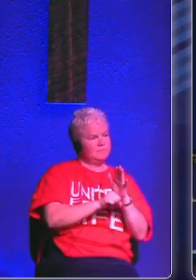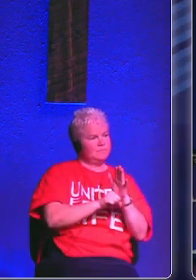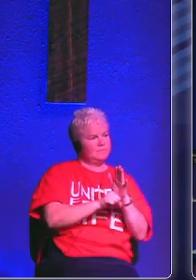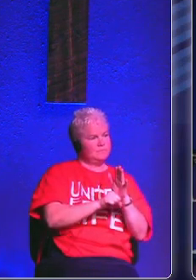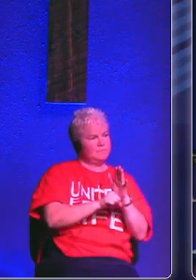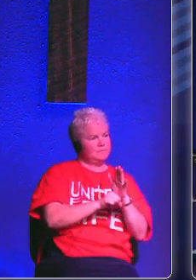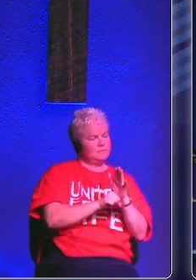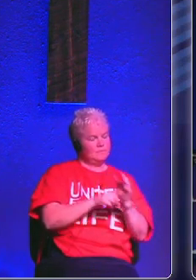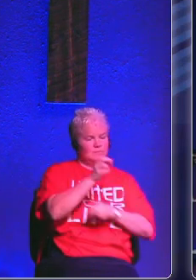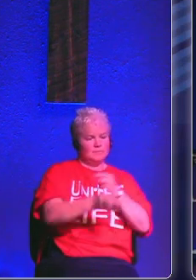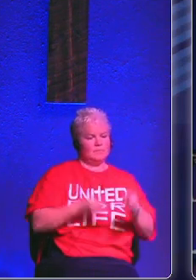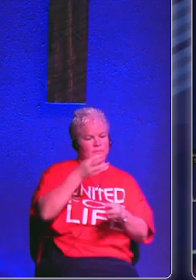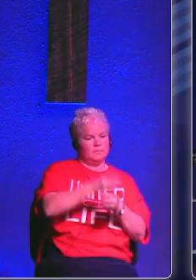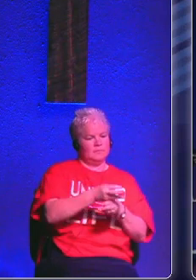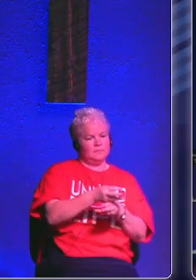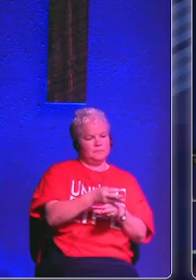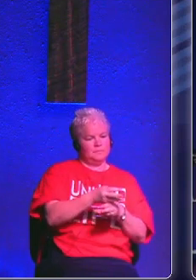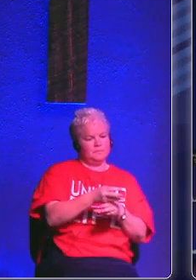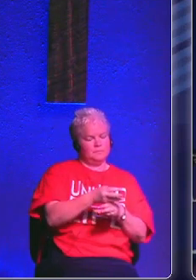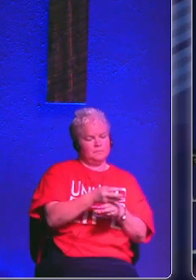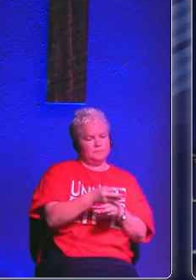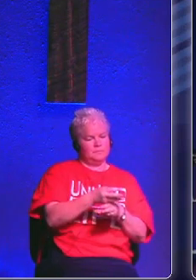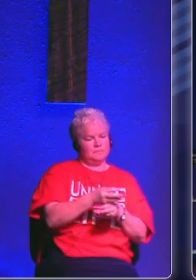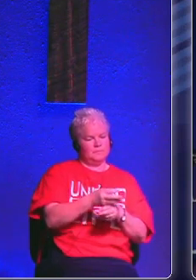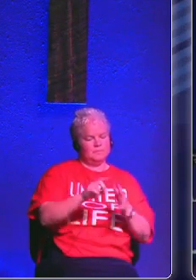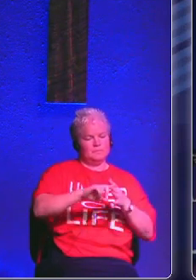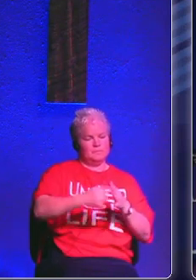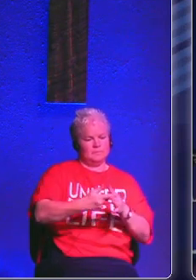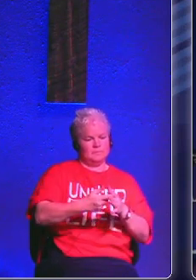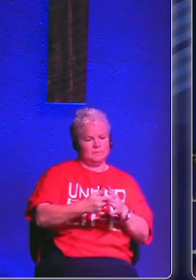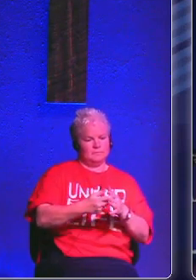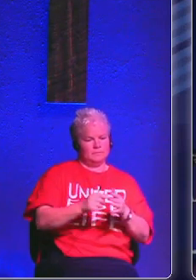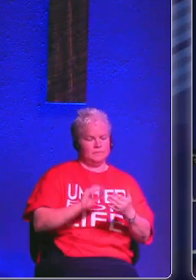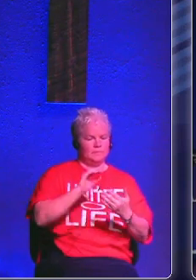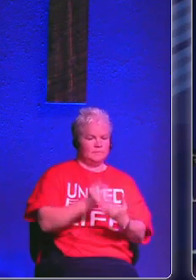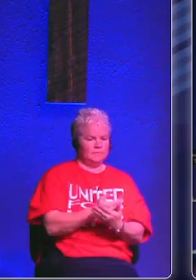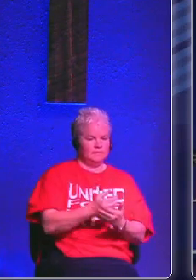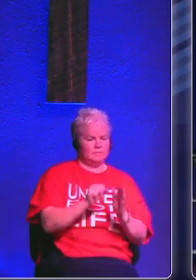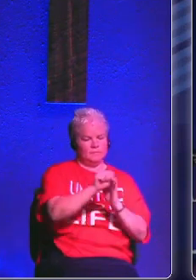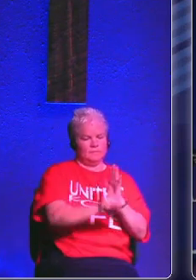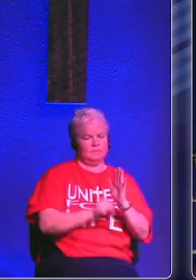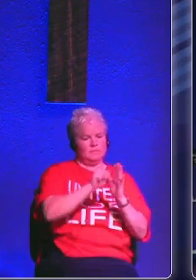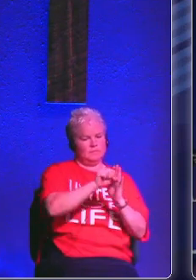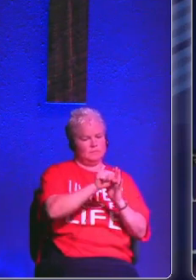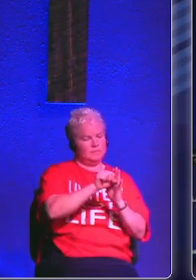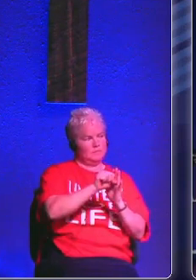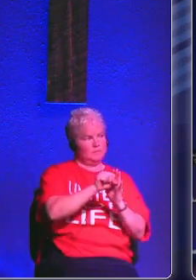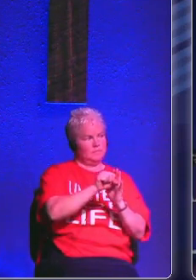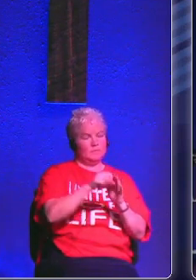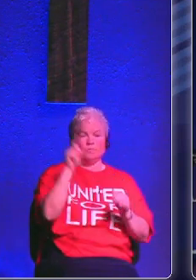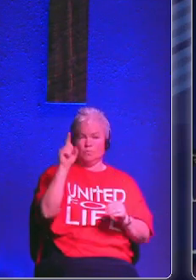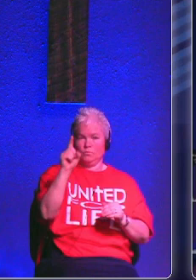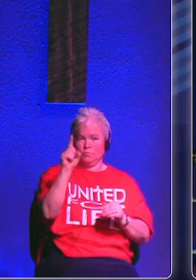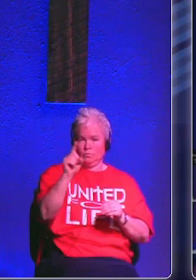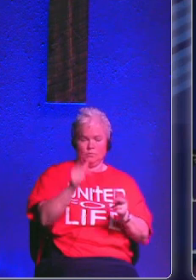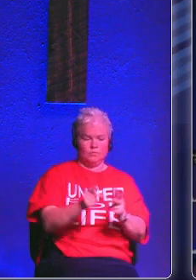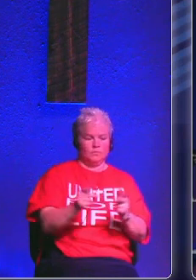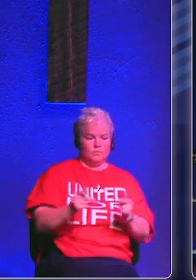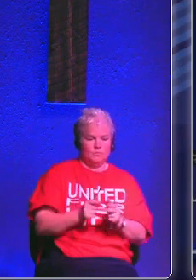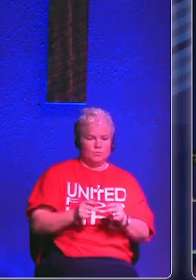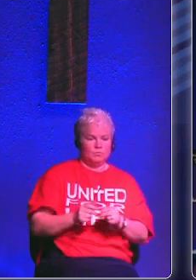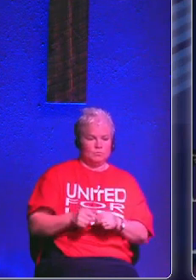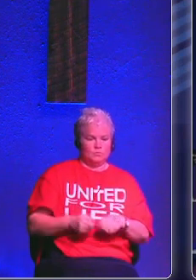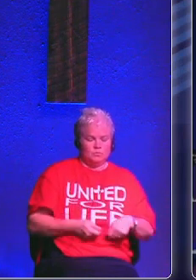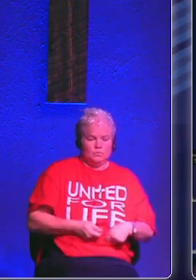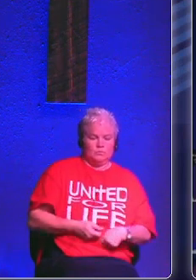this was the tournament after the world tournament. Right, so it was the beginning of the new season, and Levi actually took first place in